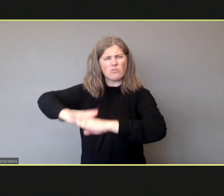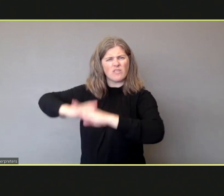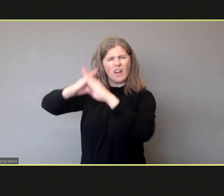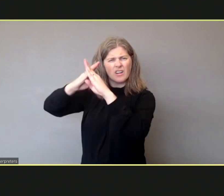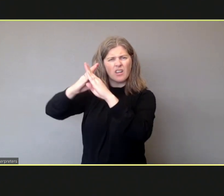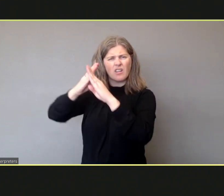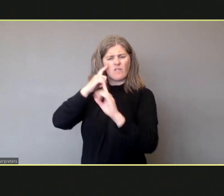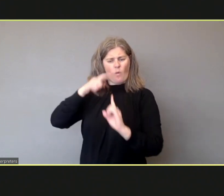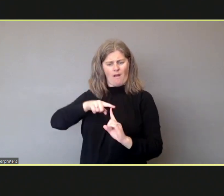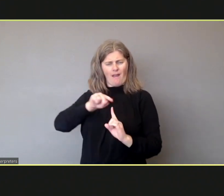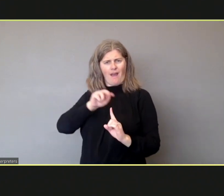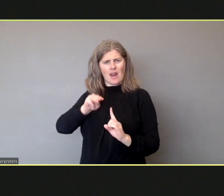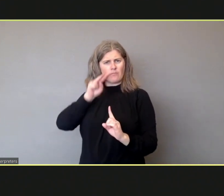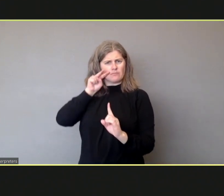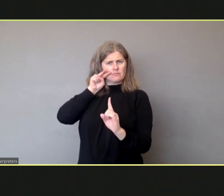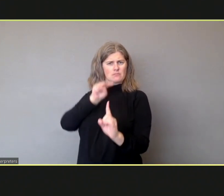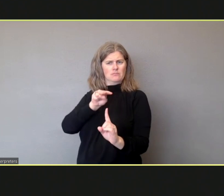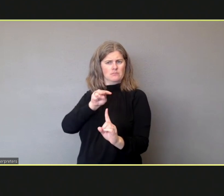NMDOH now?